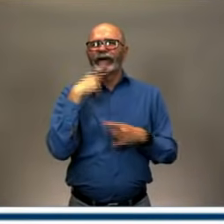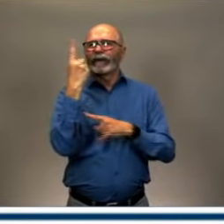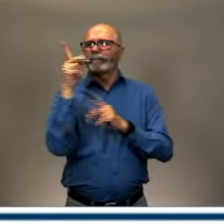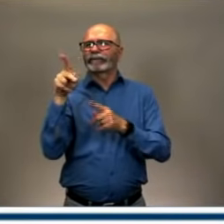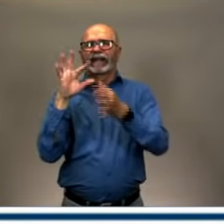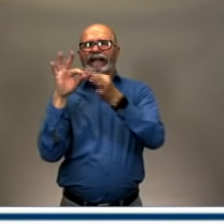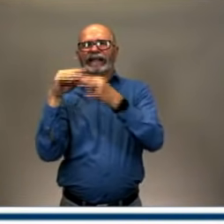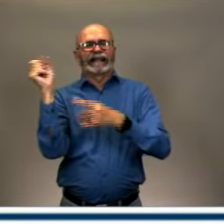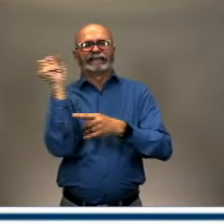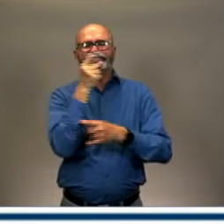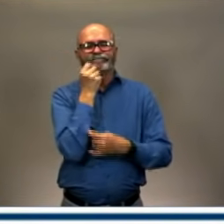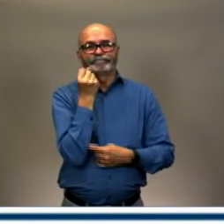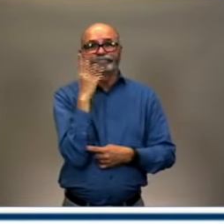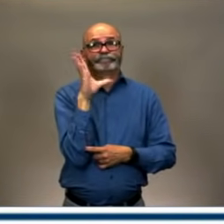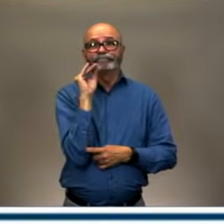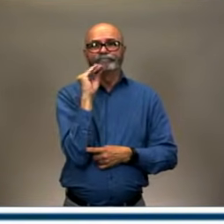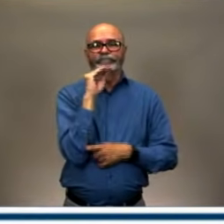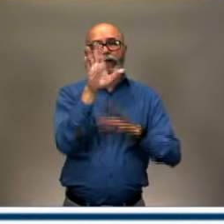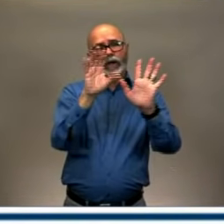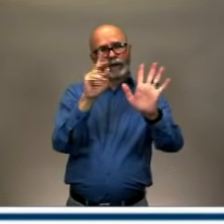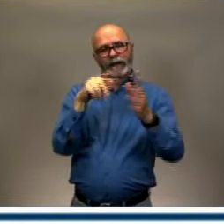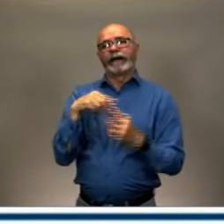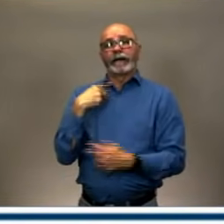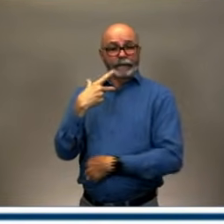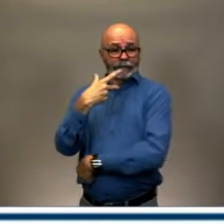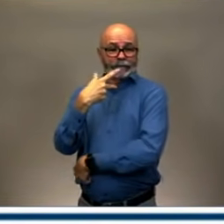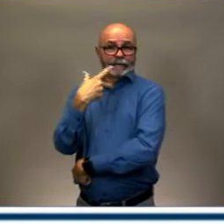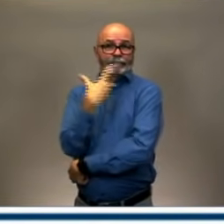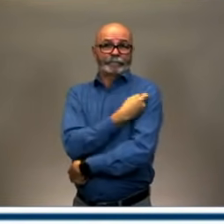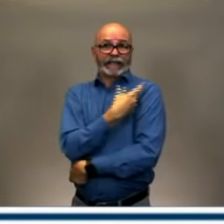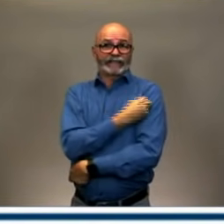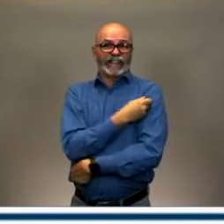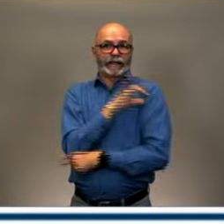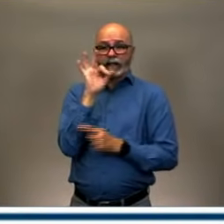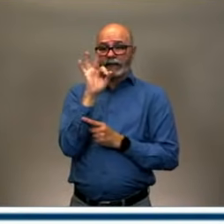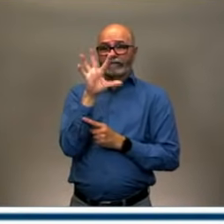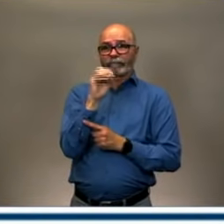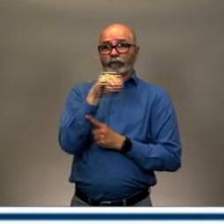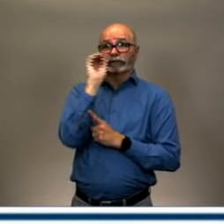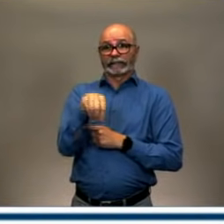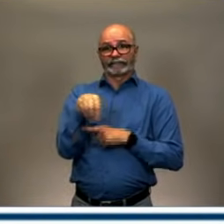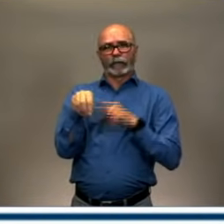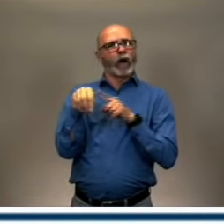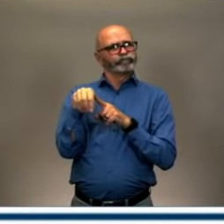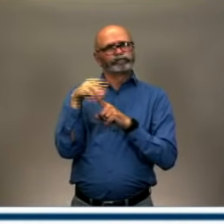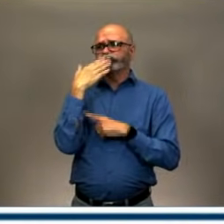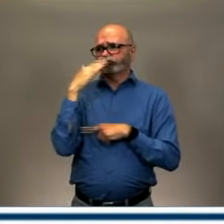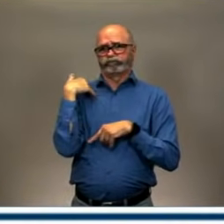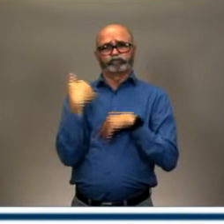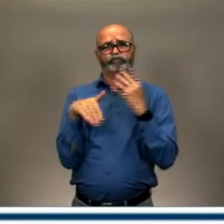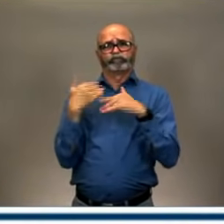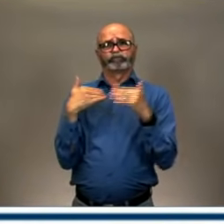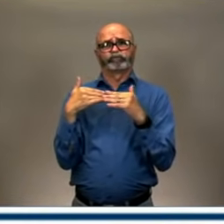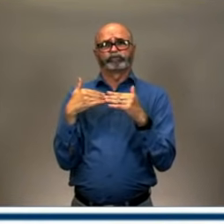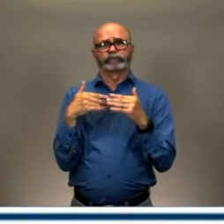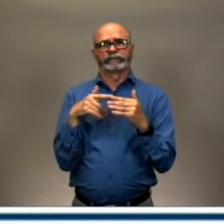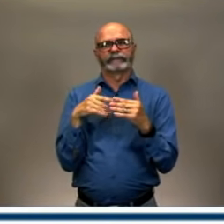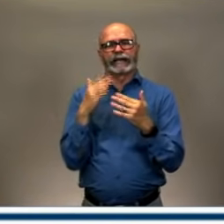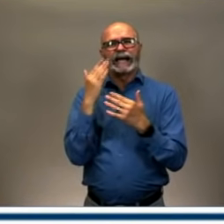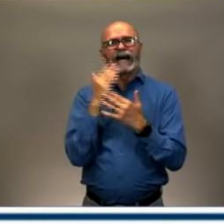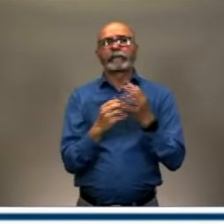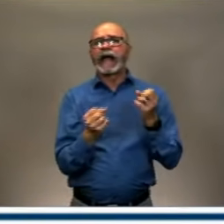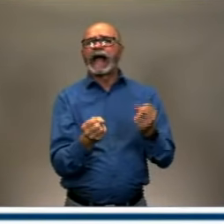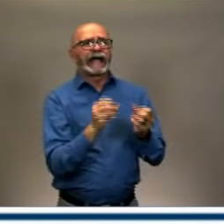very effective, 95%, but they're limited in numbers, and there's the expectation that Health